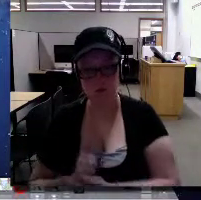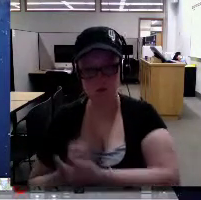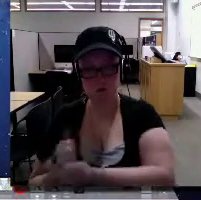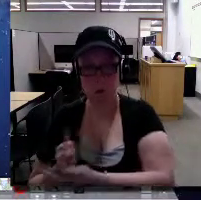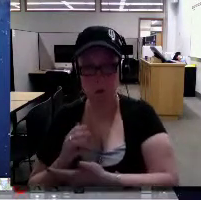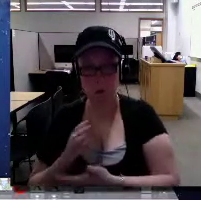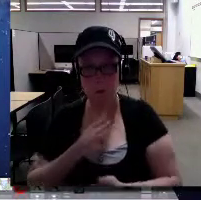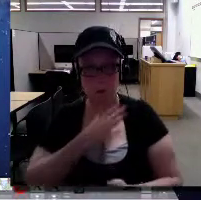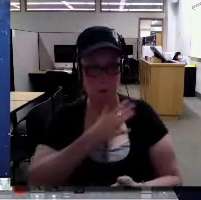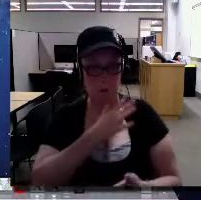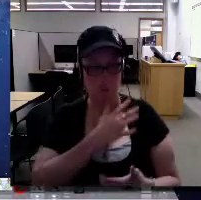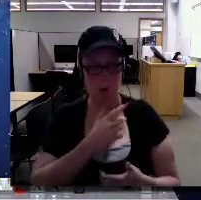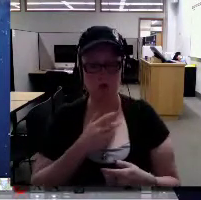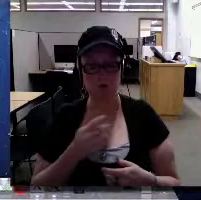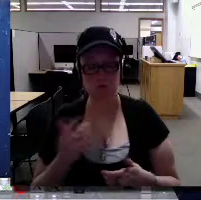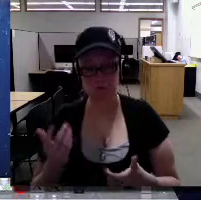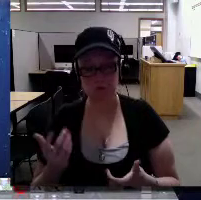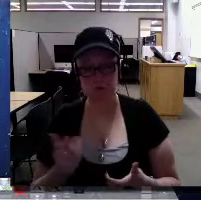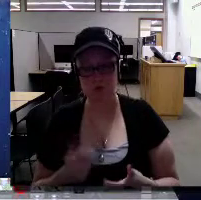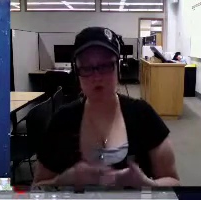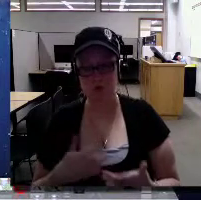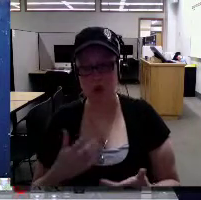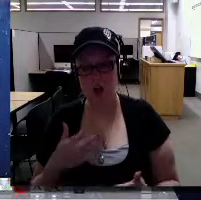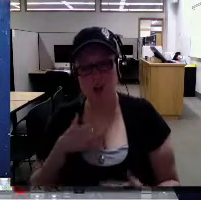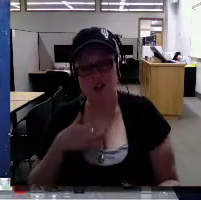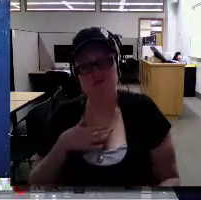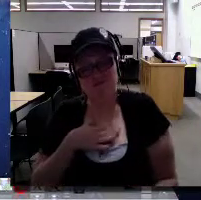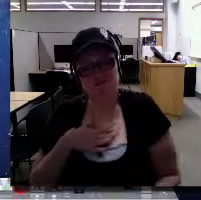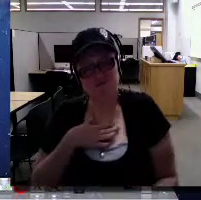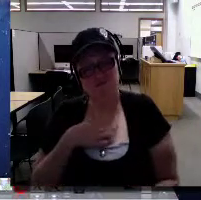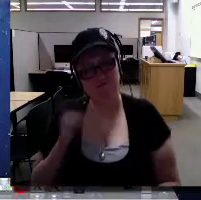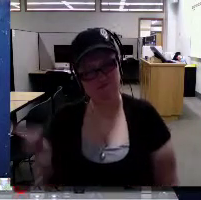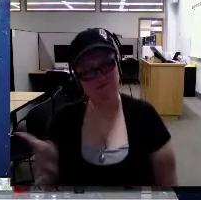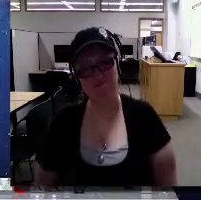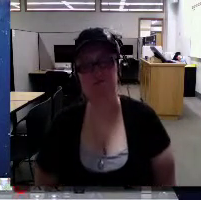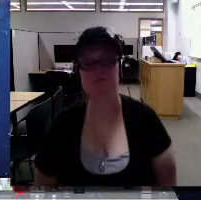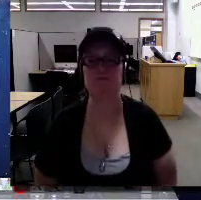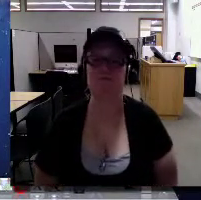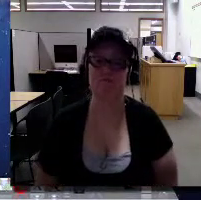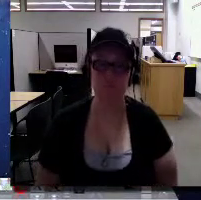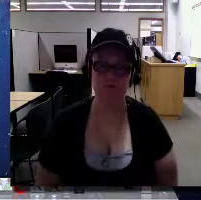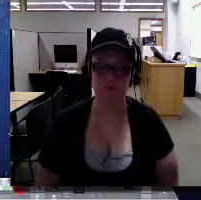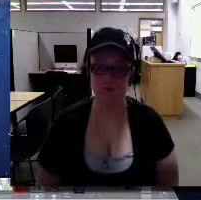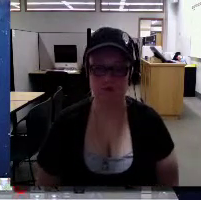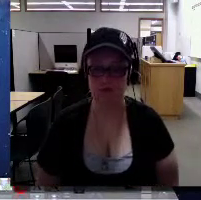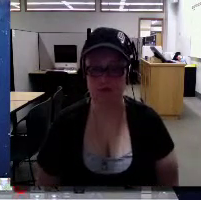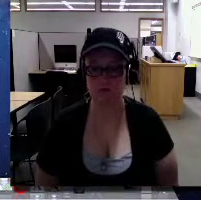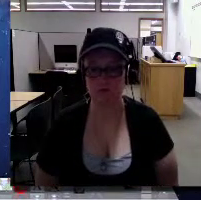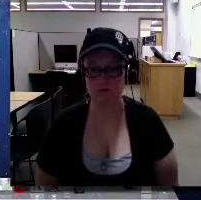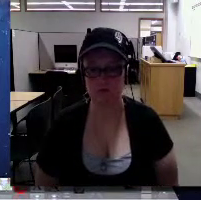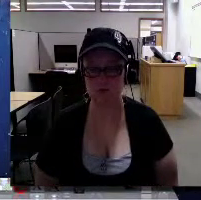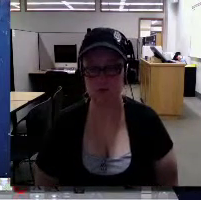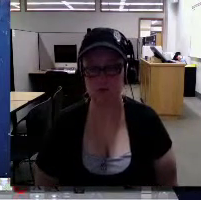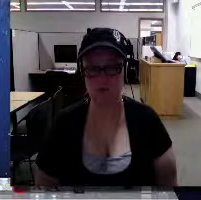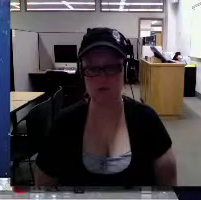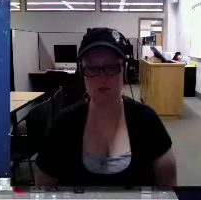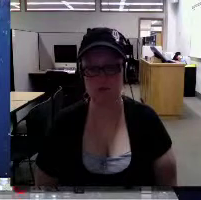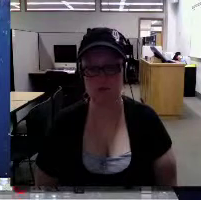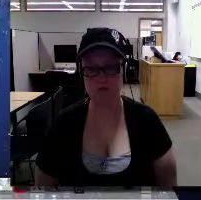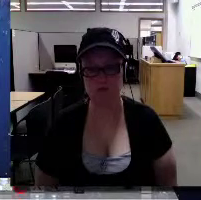We had a cabin up in the mountains, and we'd go up every June, and Grandma would go with us.